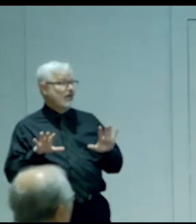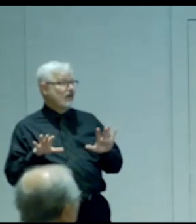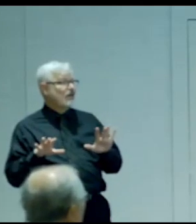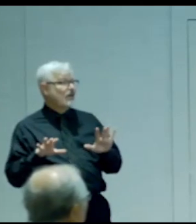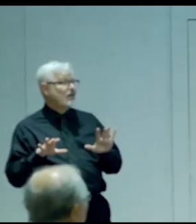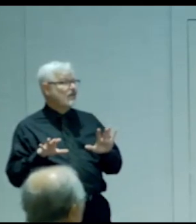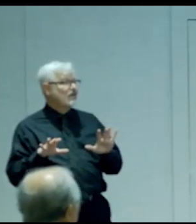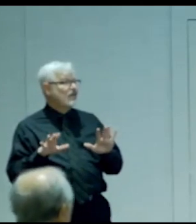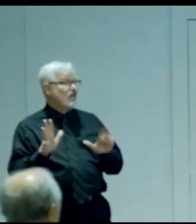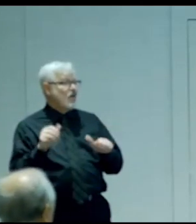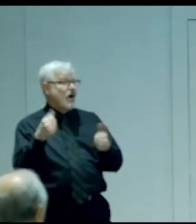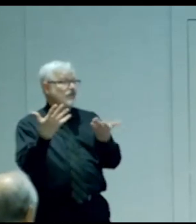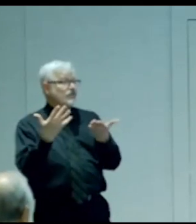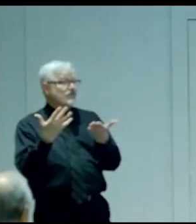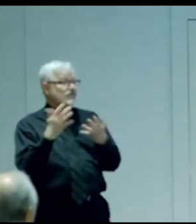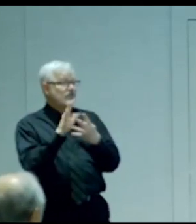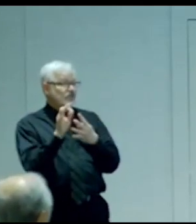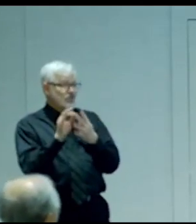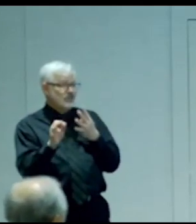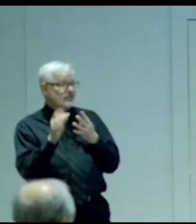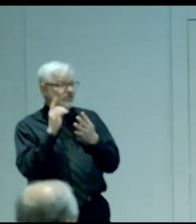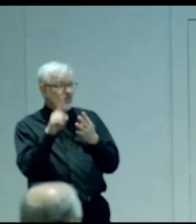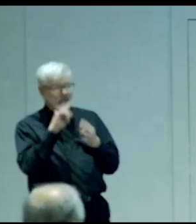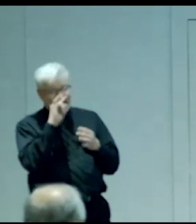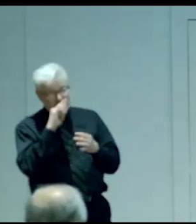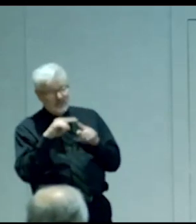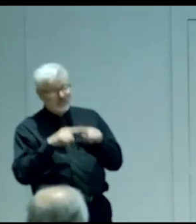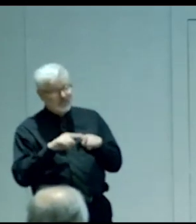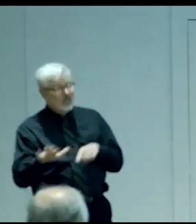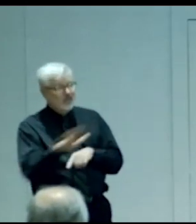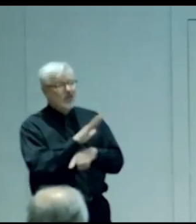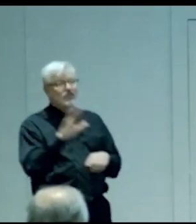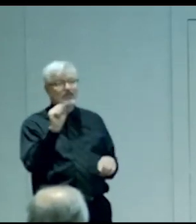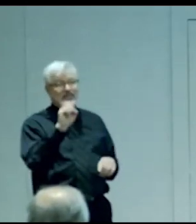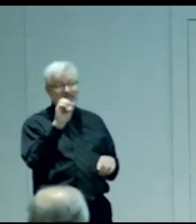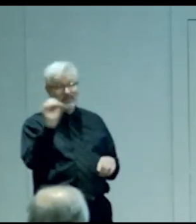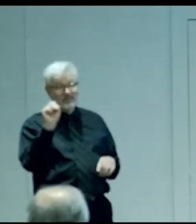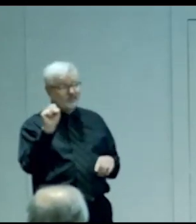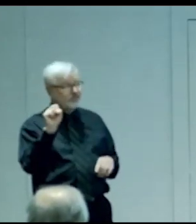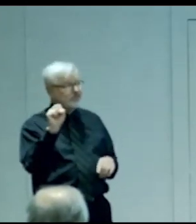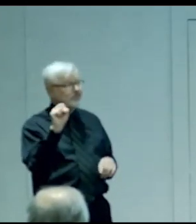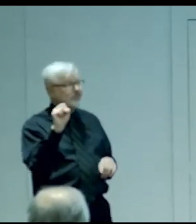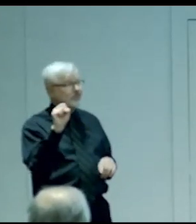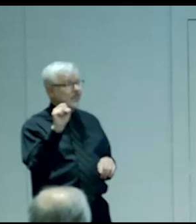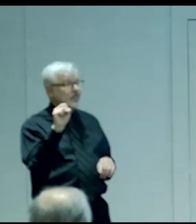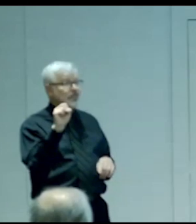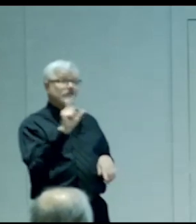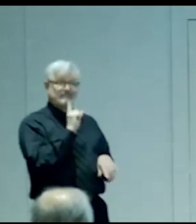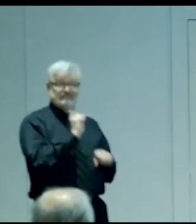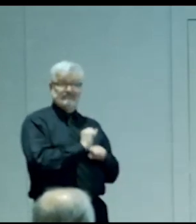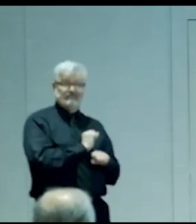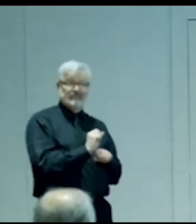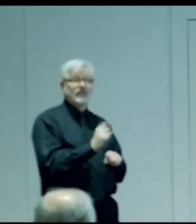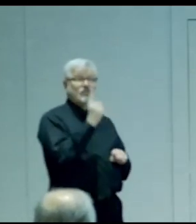it presents opportunities to varying kids based on their social class. And in fact, one of the